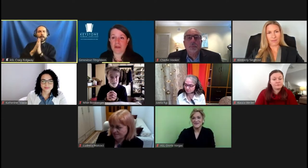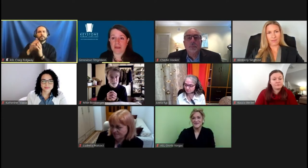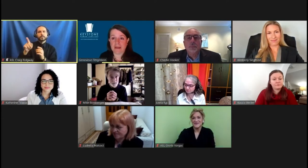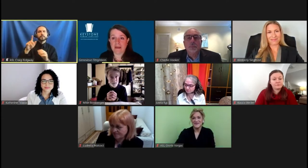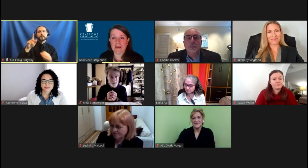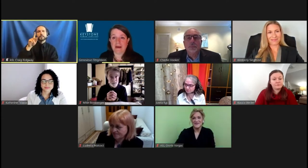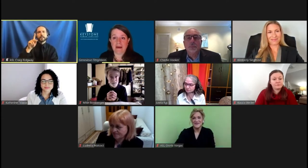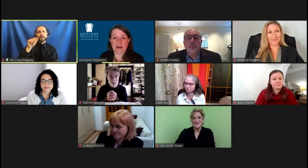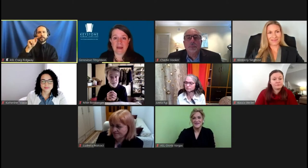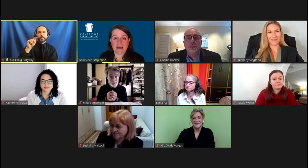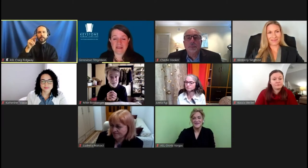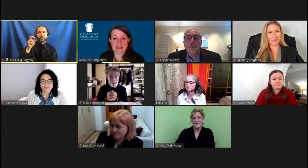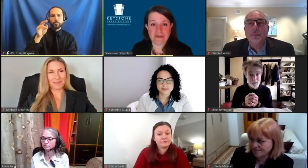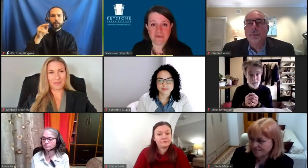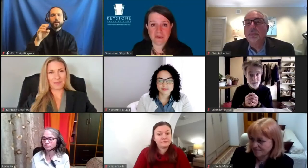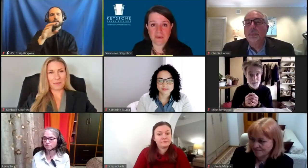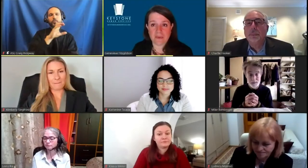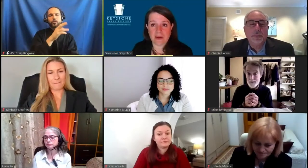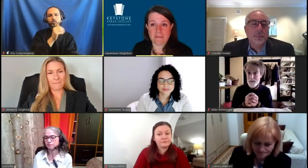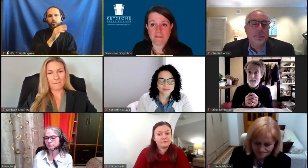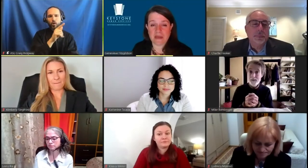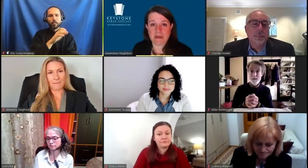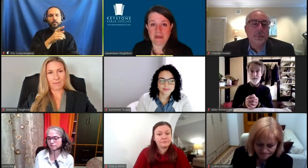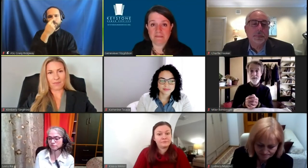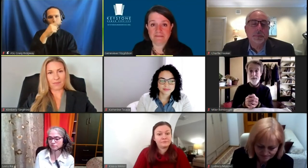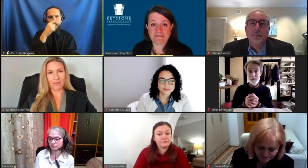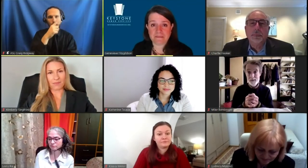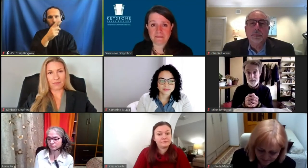Charlie and ask each of you. Maybe